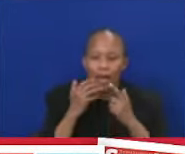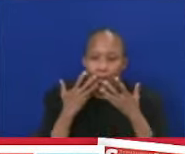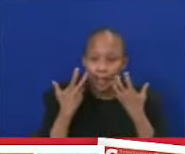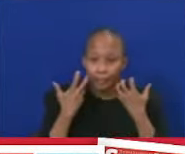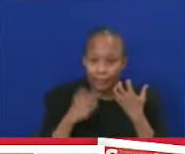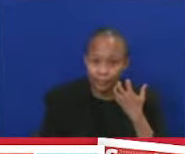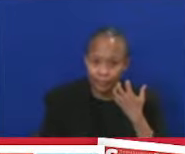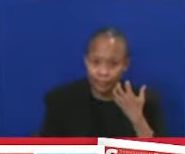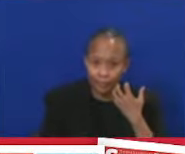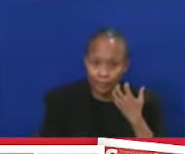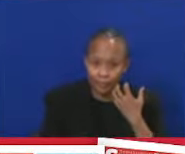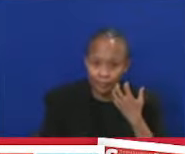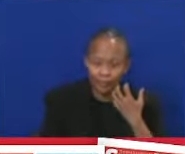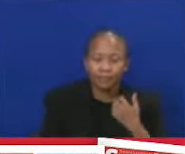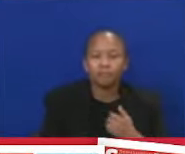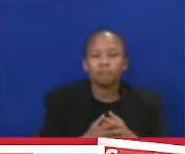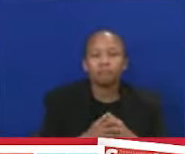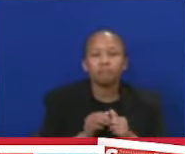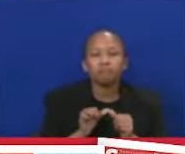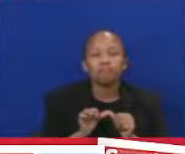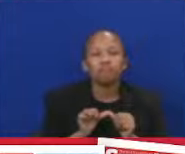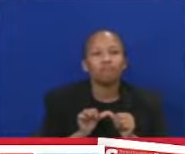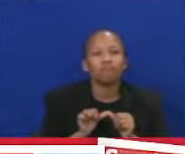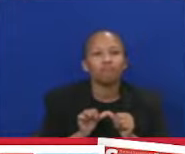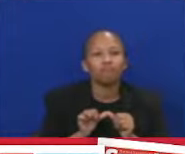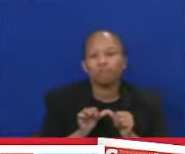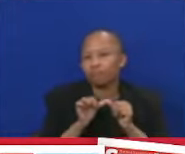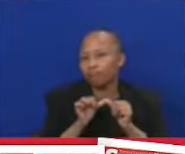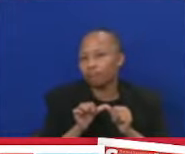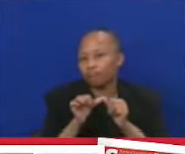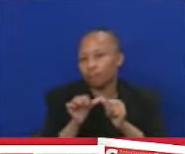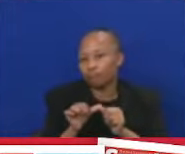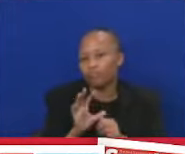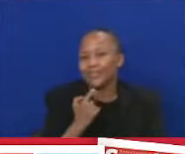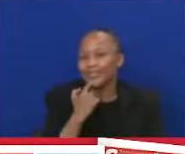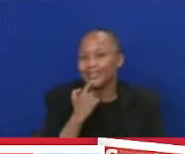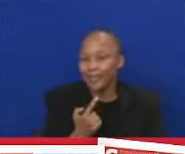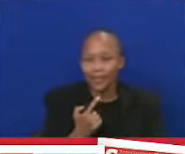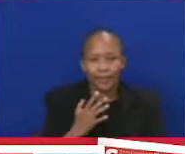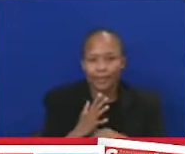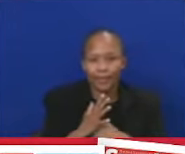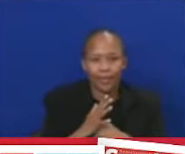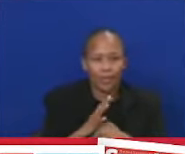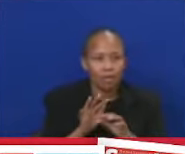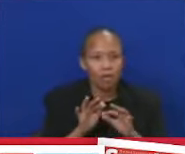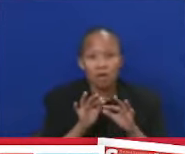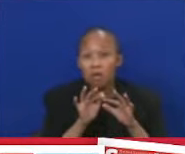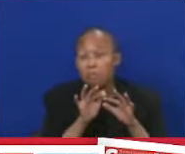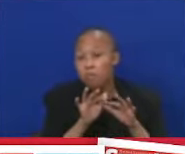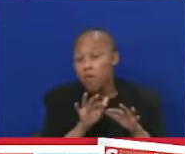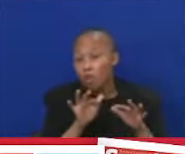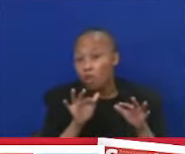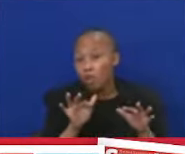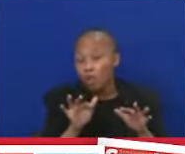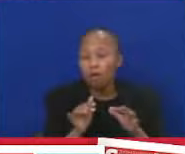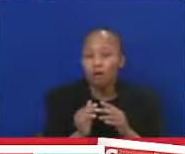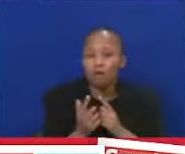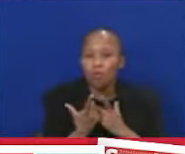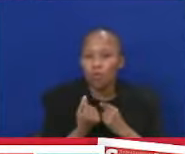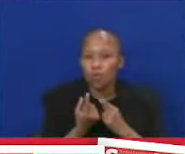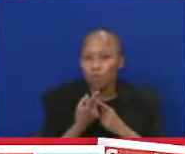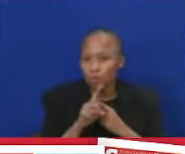he doesn't know the identity of the people who are suspected to be behind the kidnapping